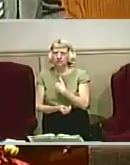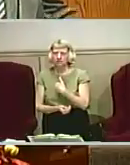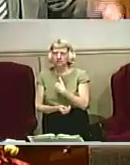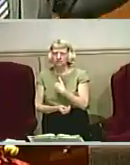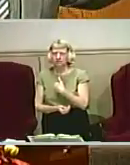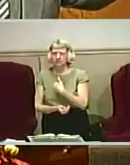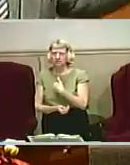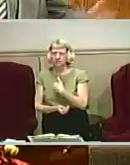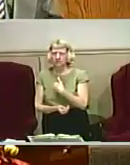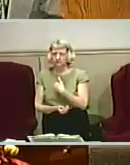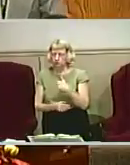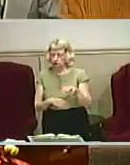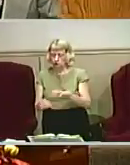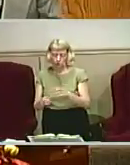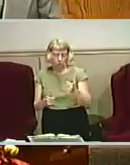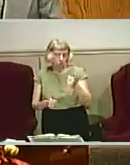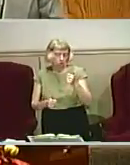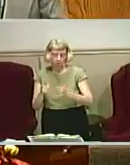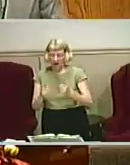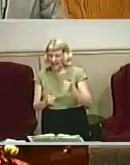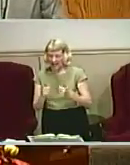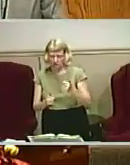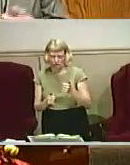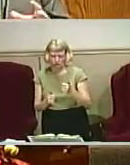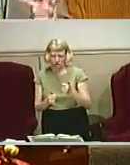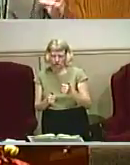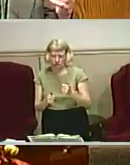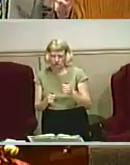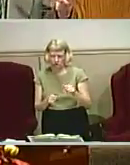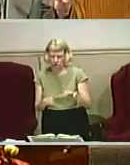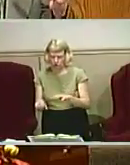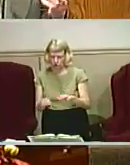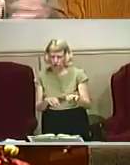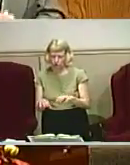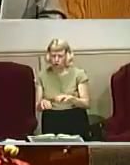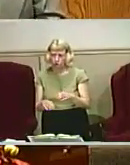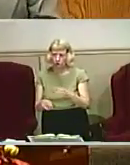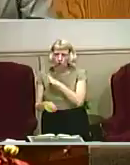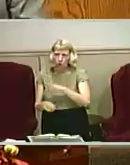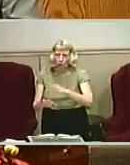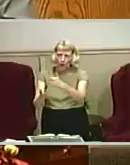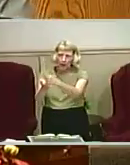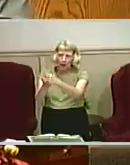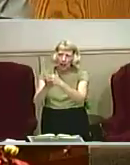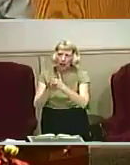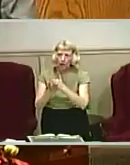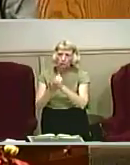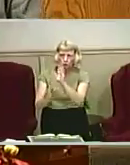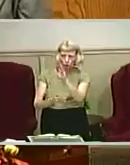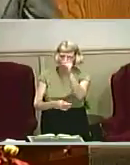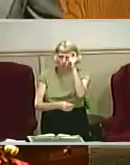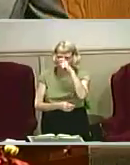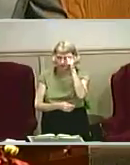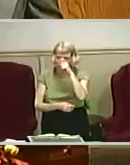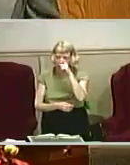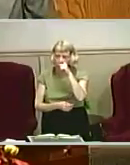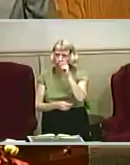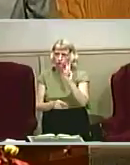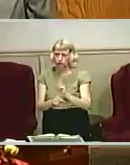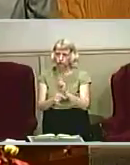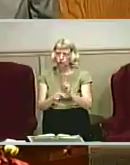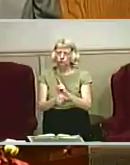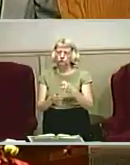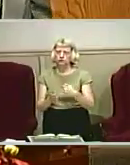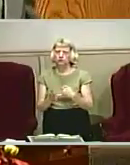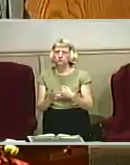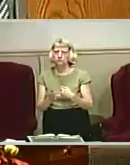as I do whatever it is that I'm going to do, that I have. Lord, help me to have your wisdom and help me to go with your wisdom.